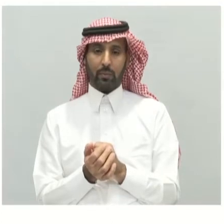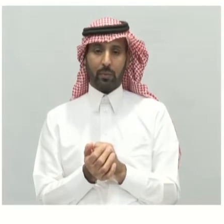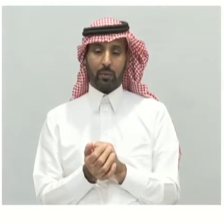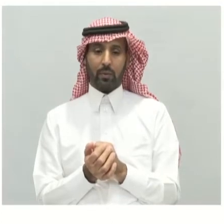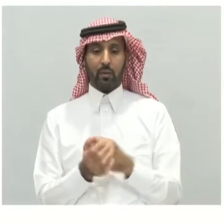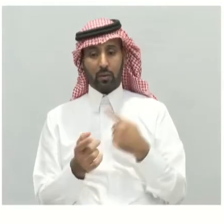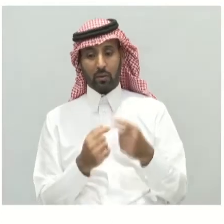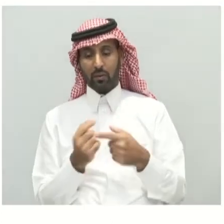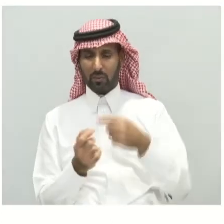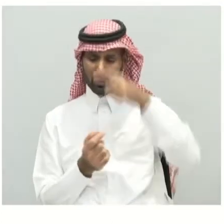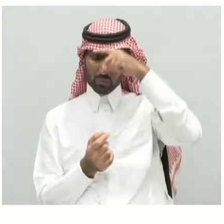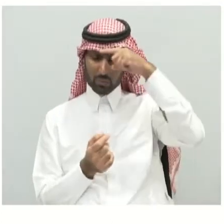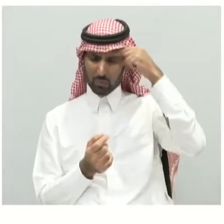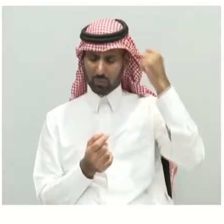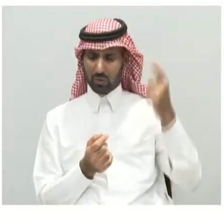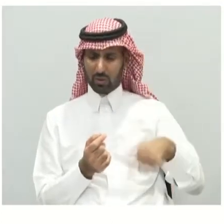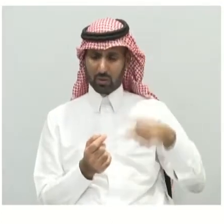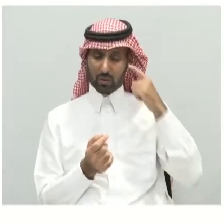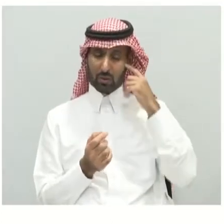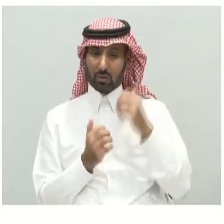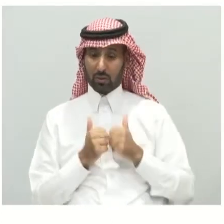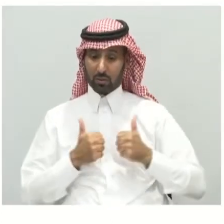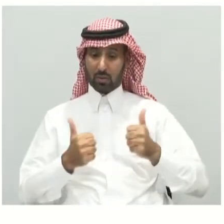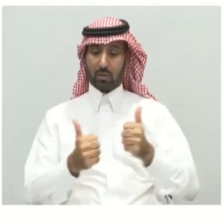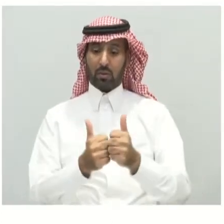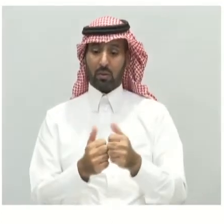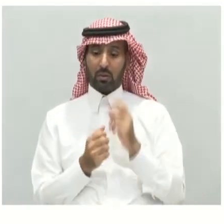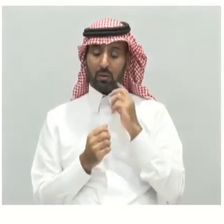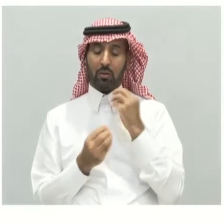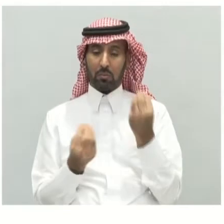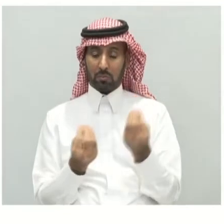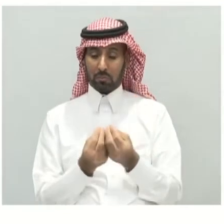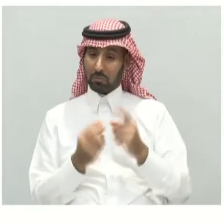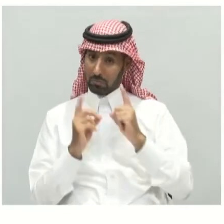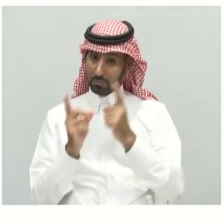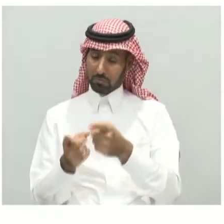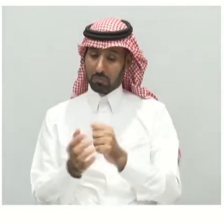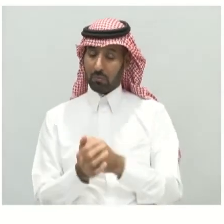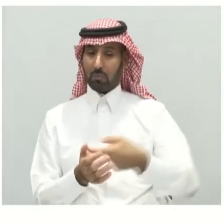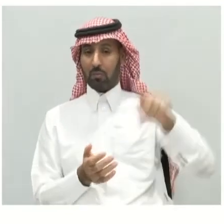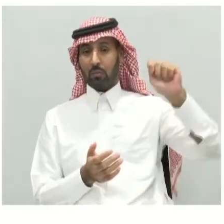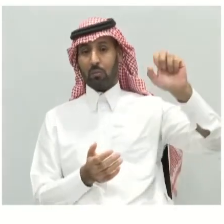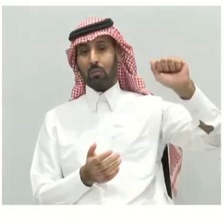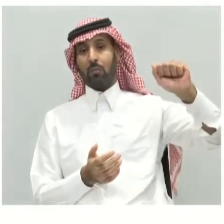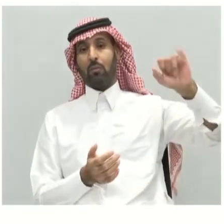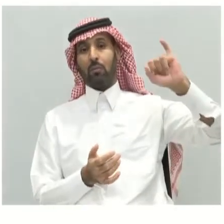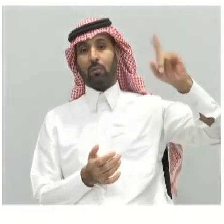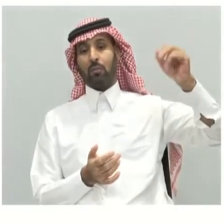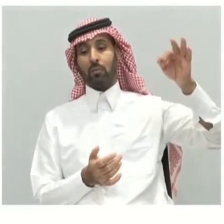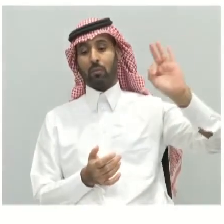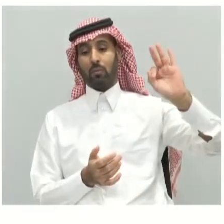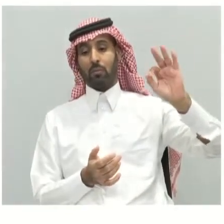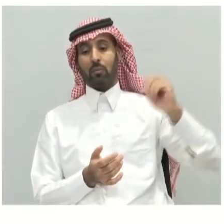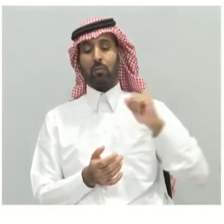Every summer, my family and I used to go to a Taif in a house